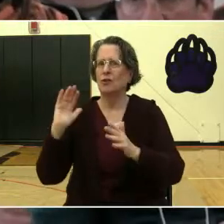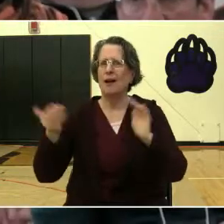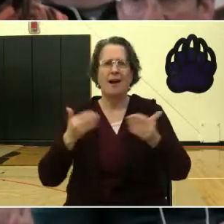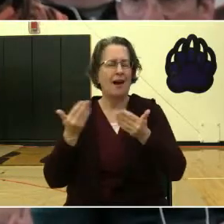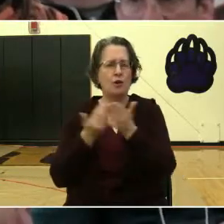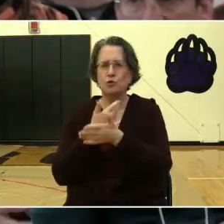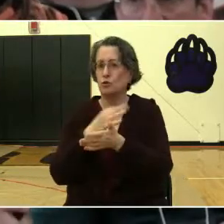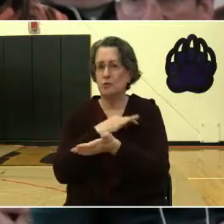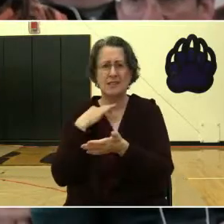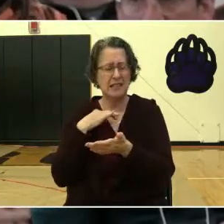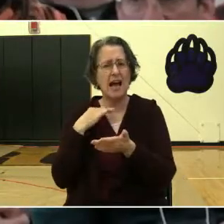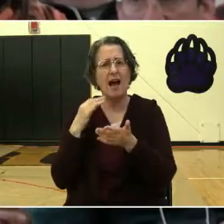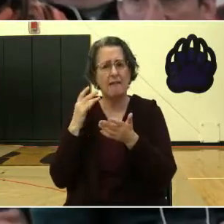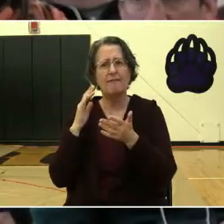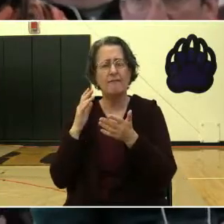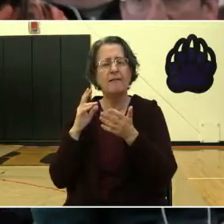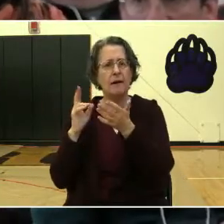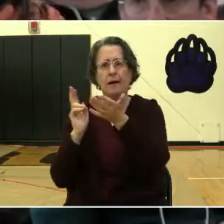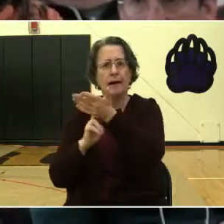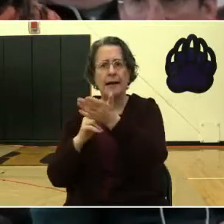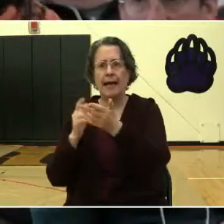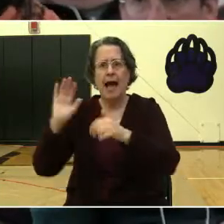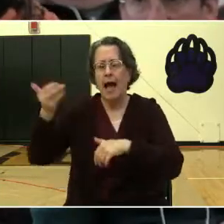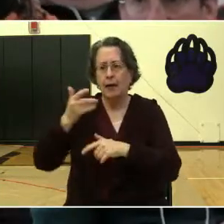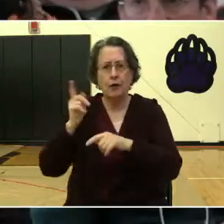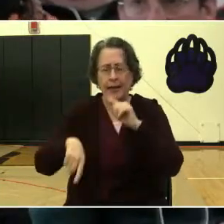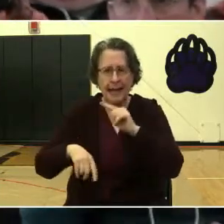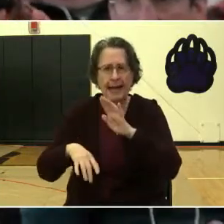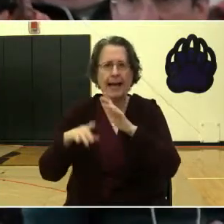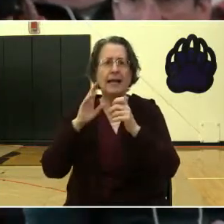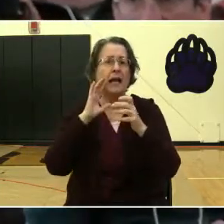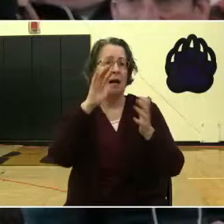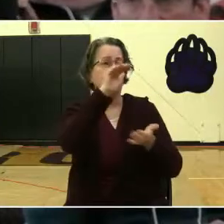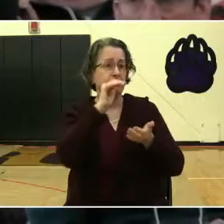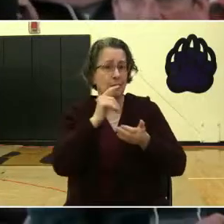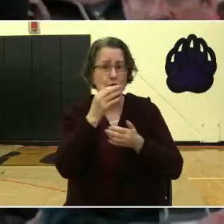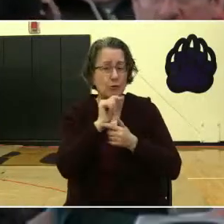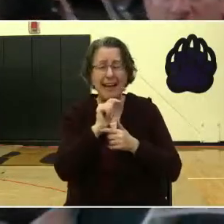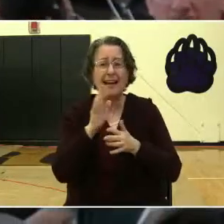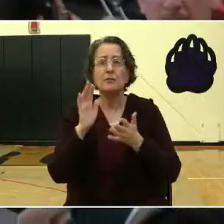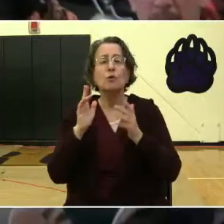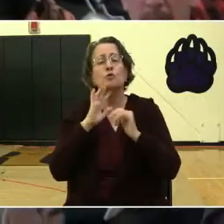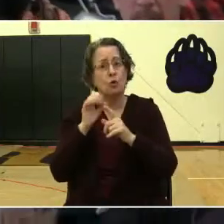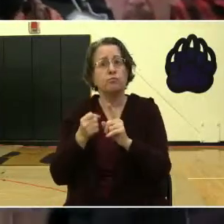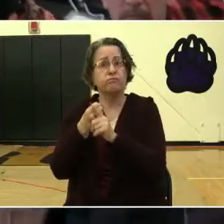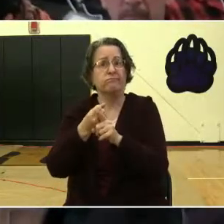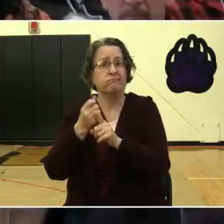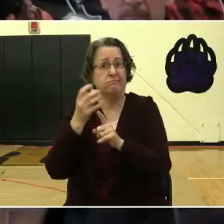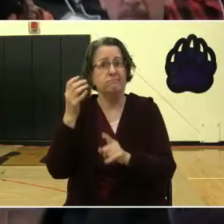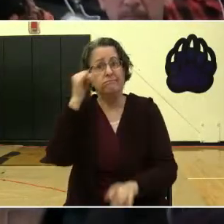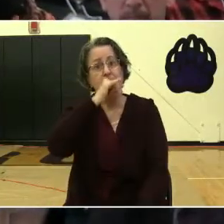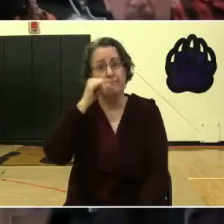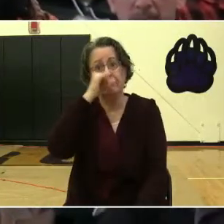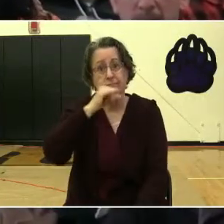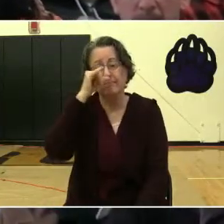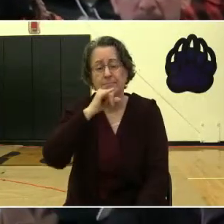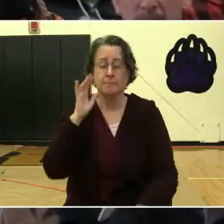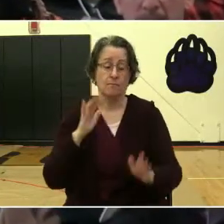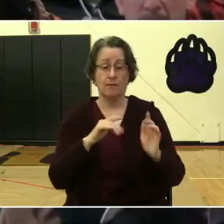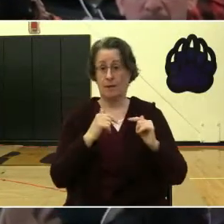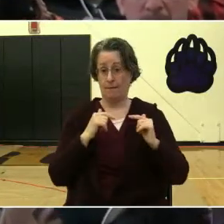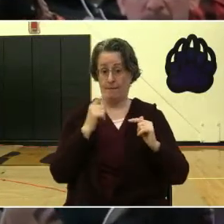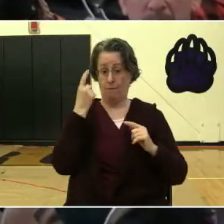would um impair our ability to receive grant funding then we would lose that money so I was wondering if you could just say what if any are the